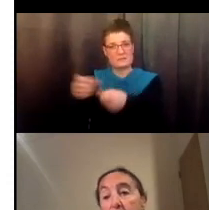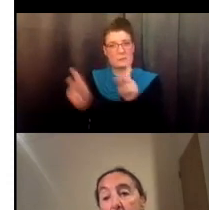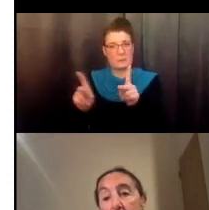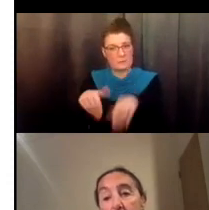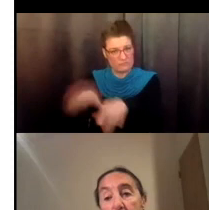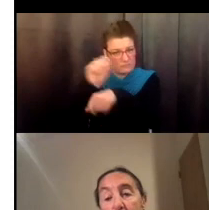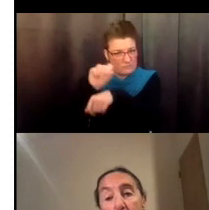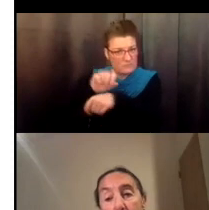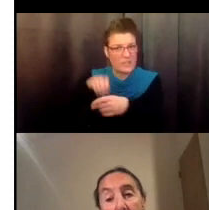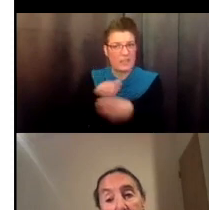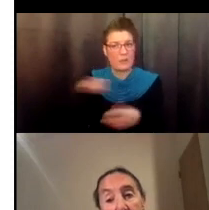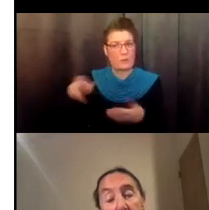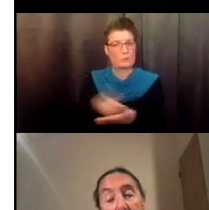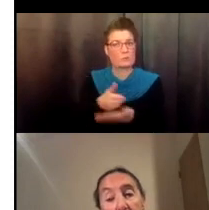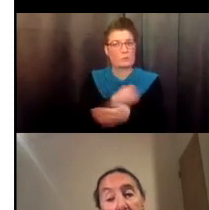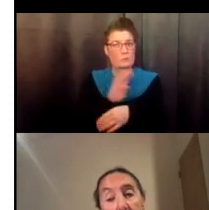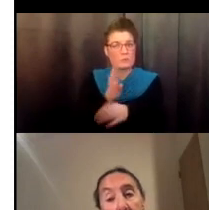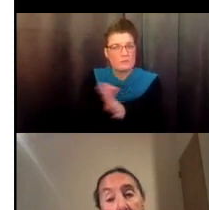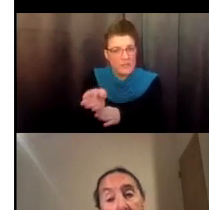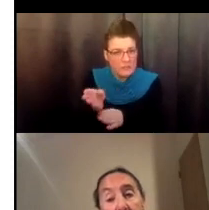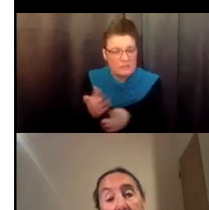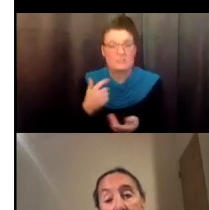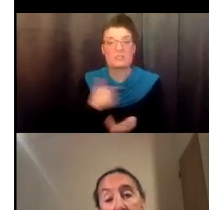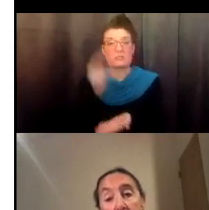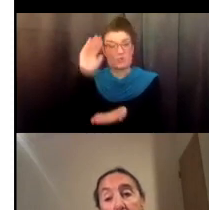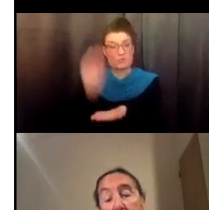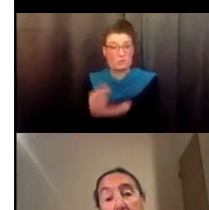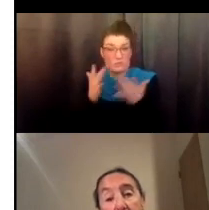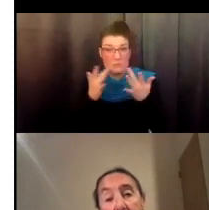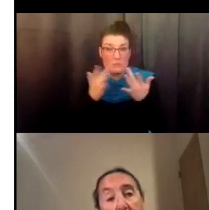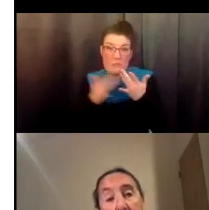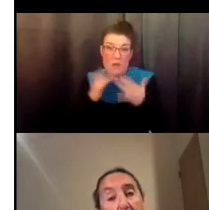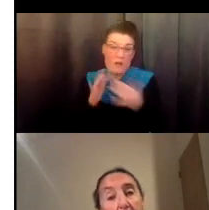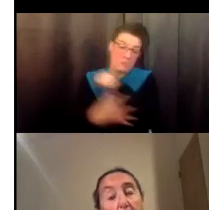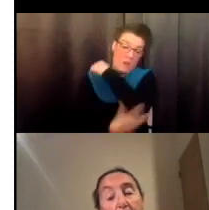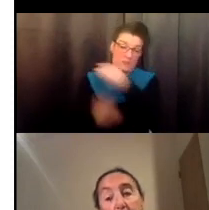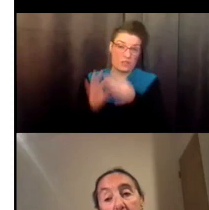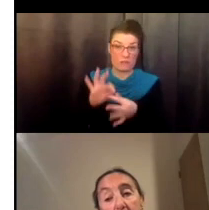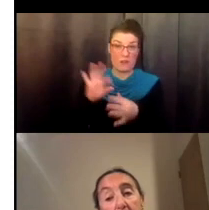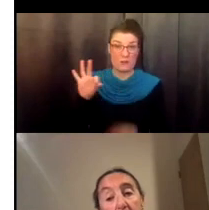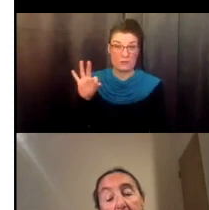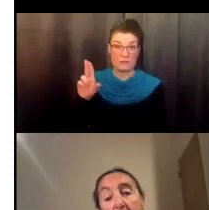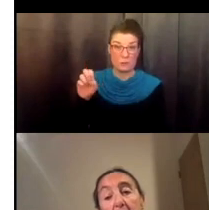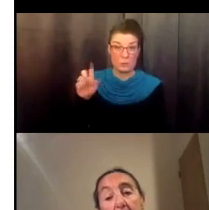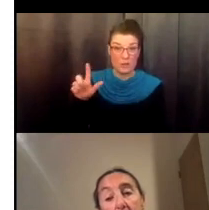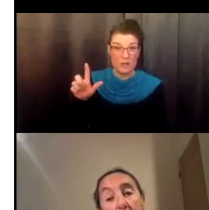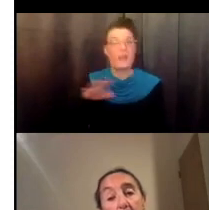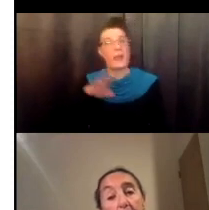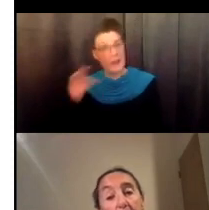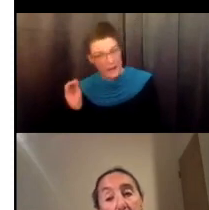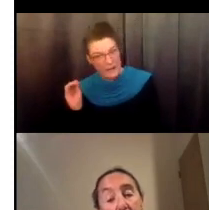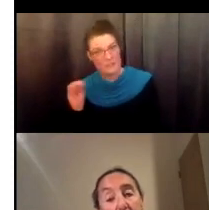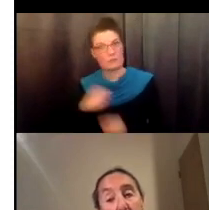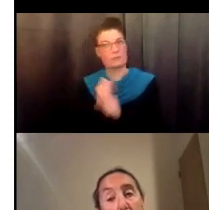We can reduce fuel poverty, and we can create healthier homes by reducing indoor